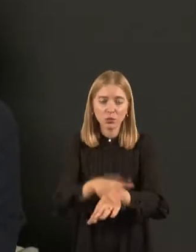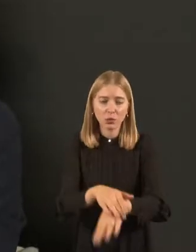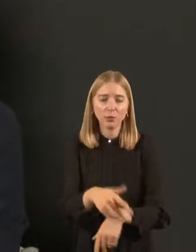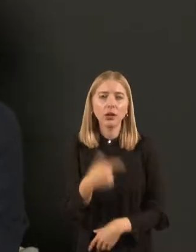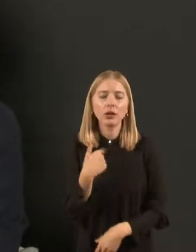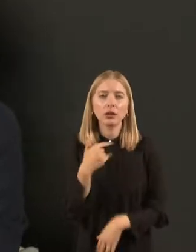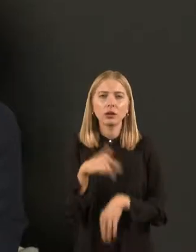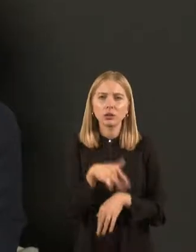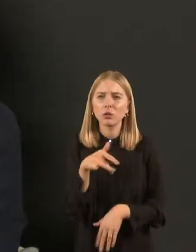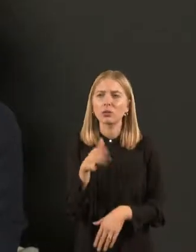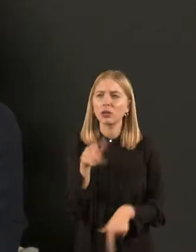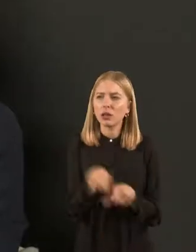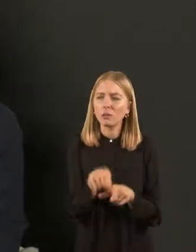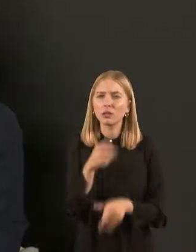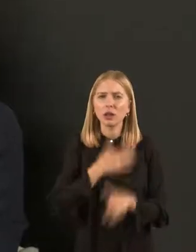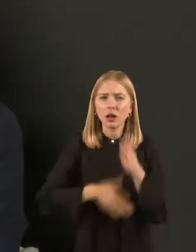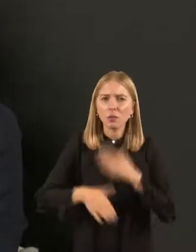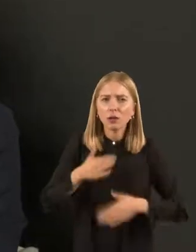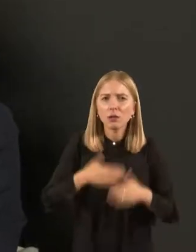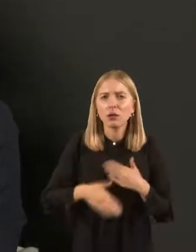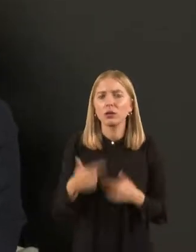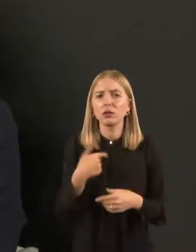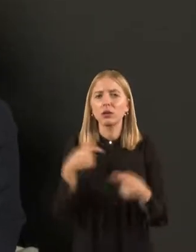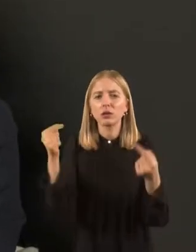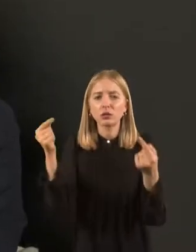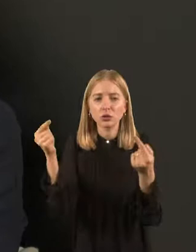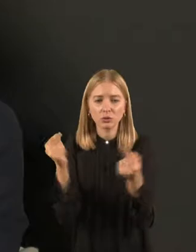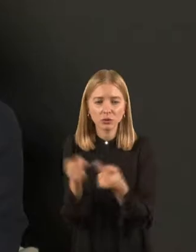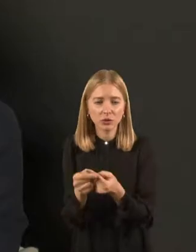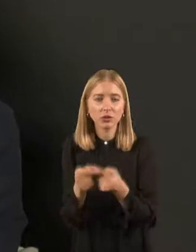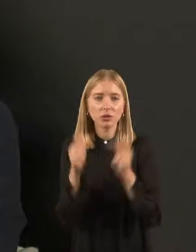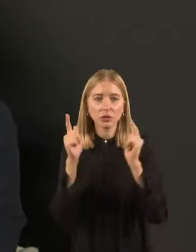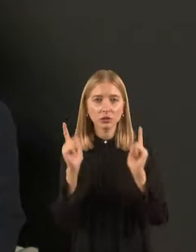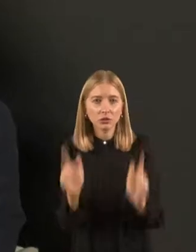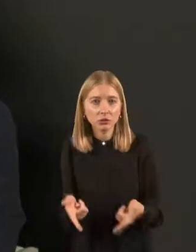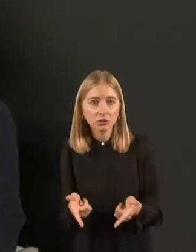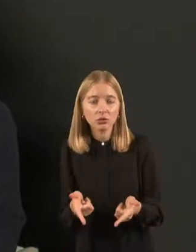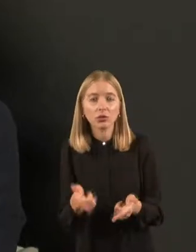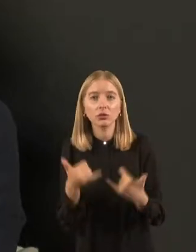invest capital in kind of a structural reforms in there.